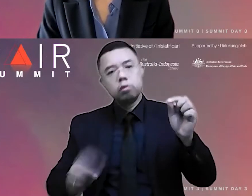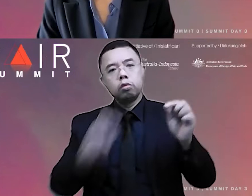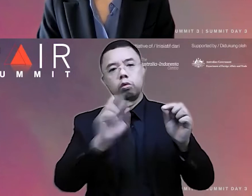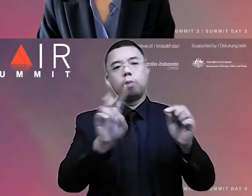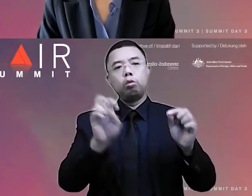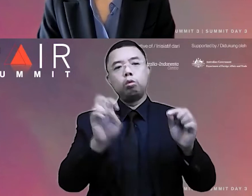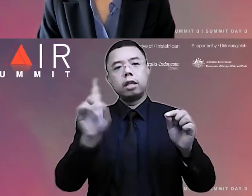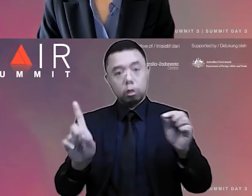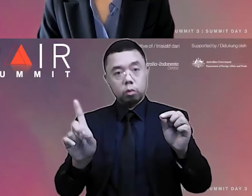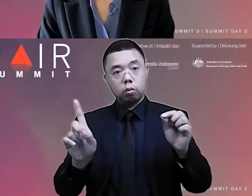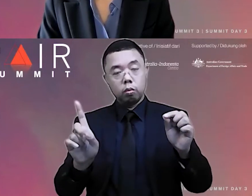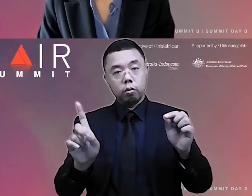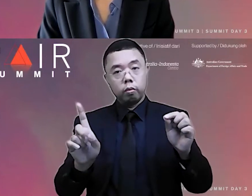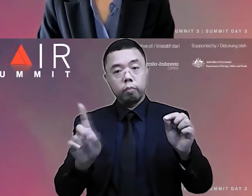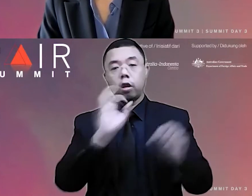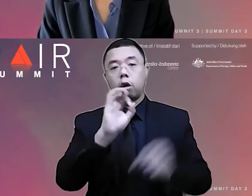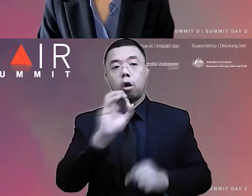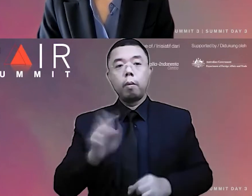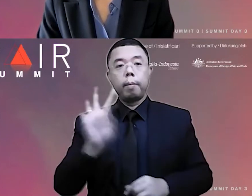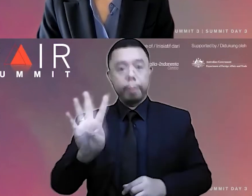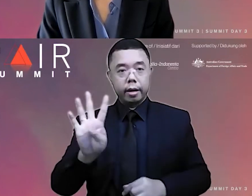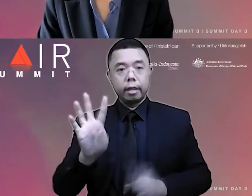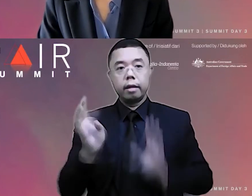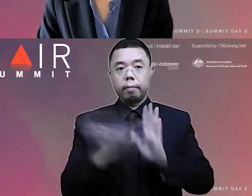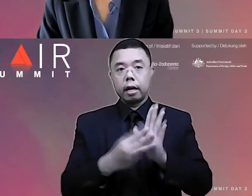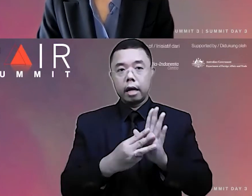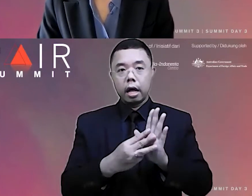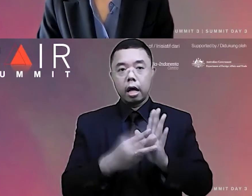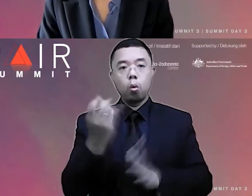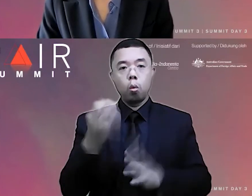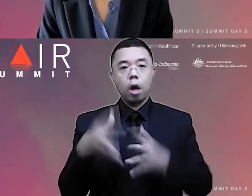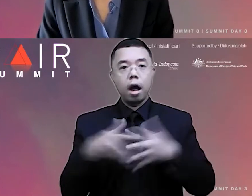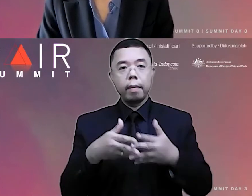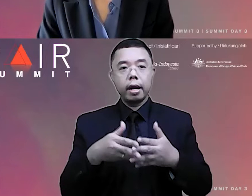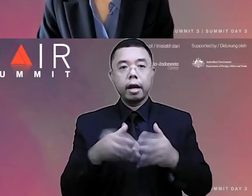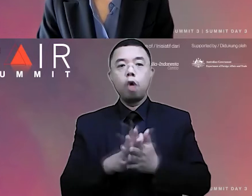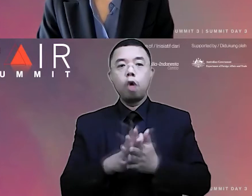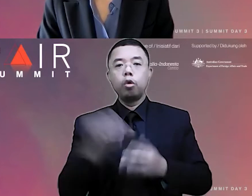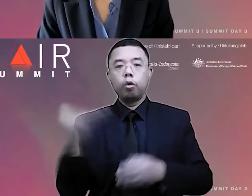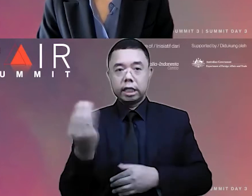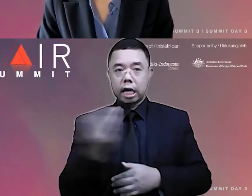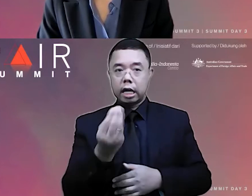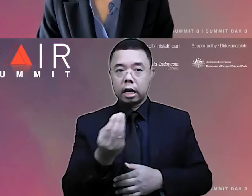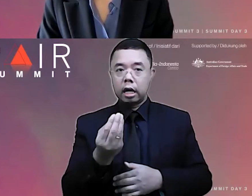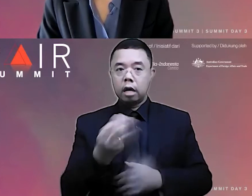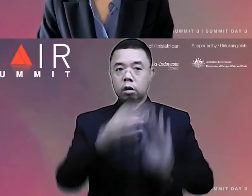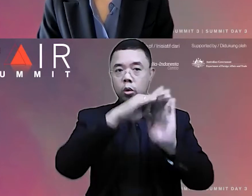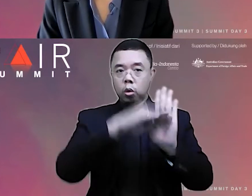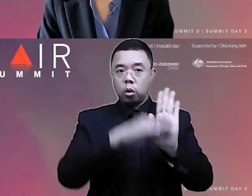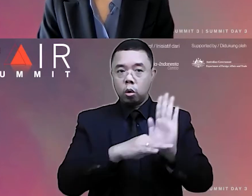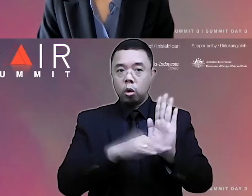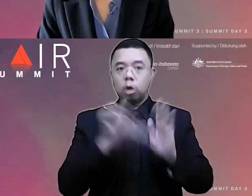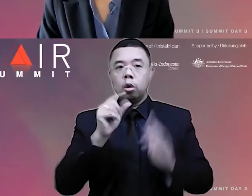$0.4 billion in tourism income. For the international tourists, the number of